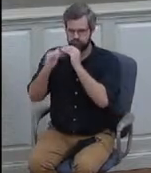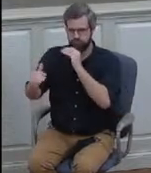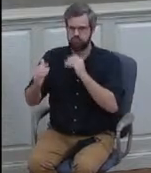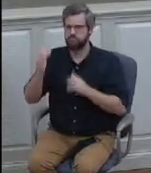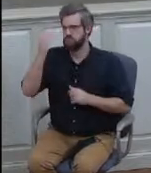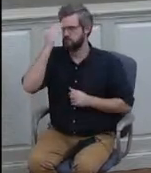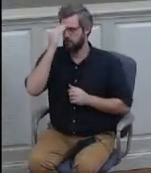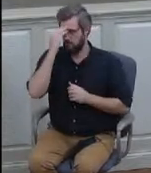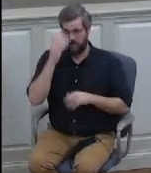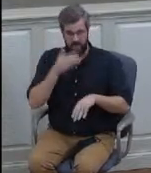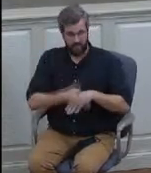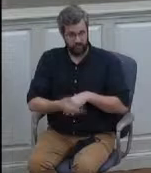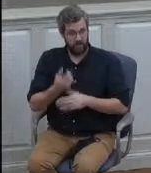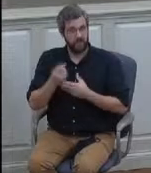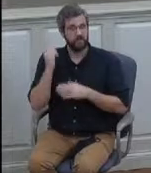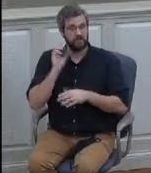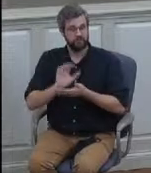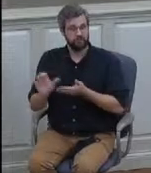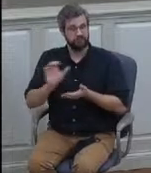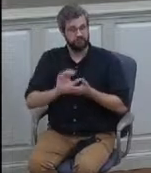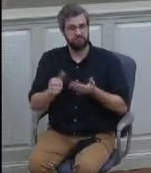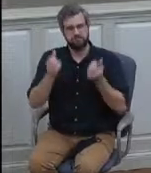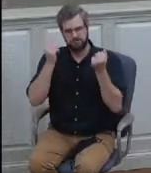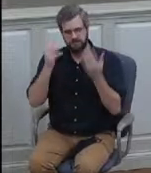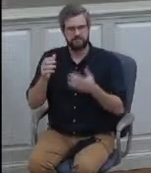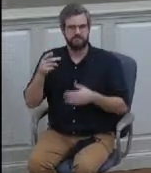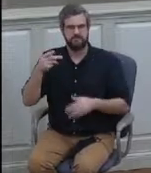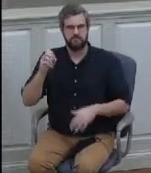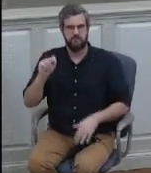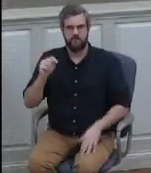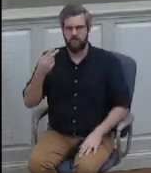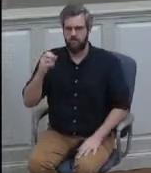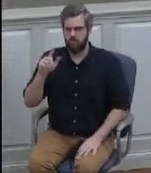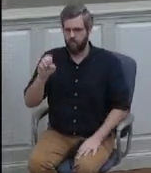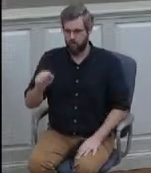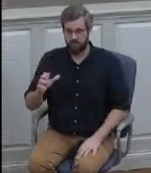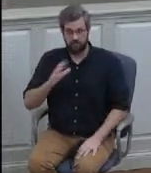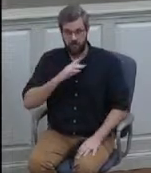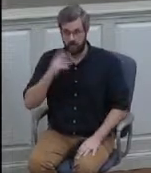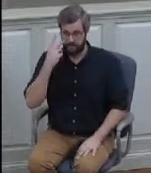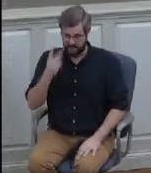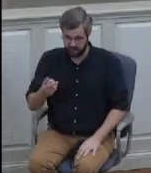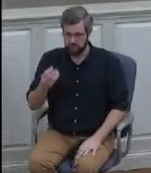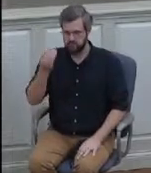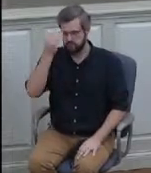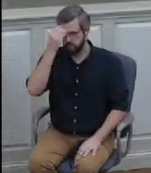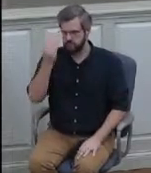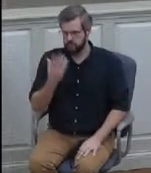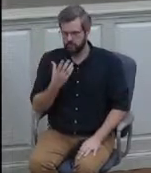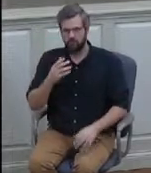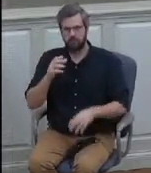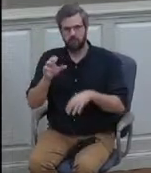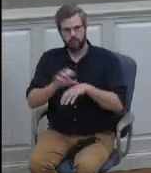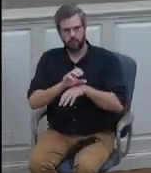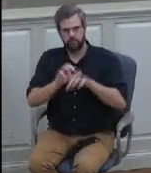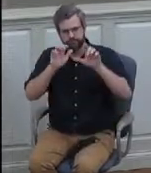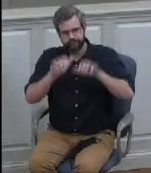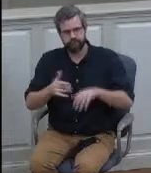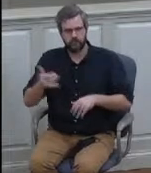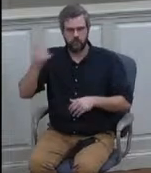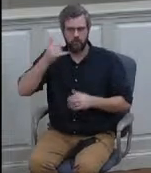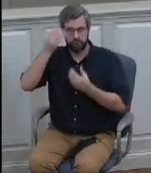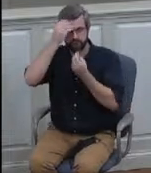lot of potholes after last week. So just if people find them, put a request in on the system, call us, let us know about